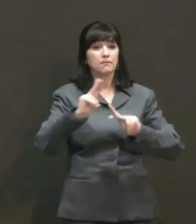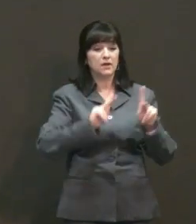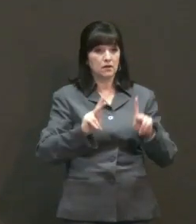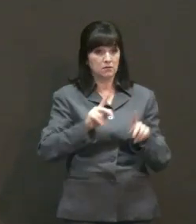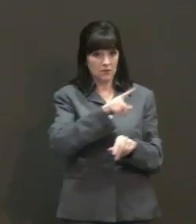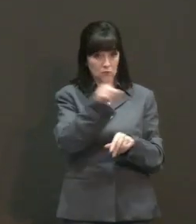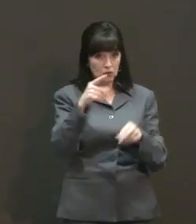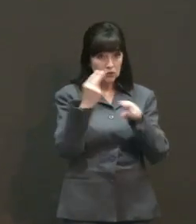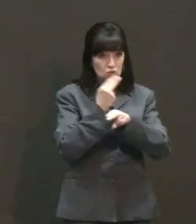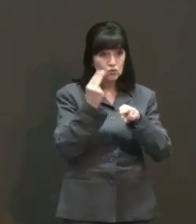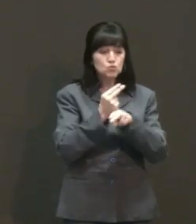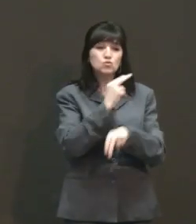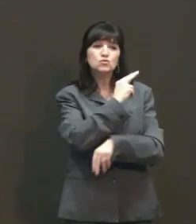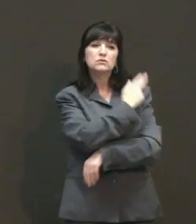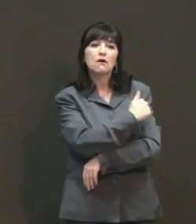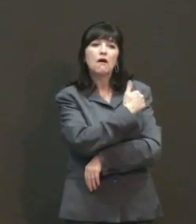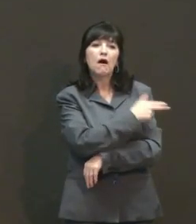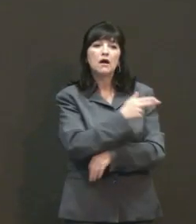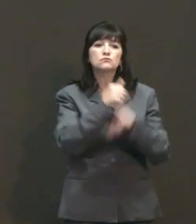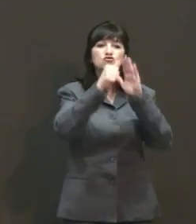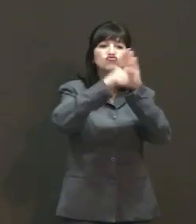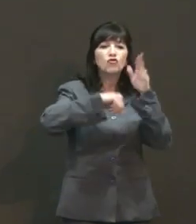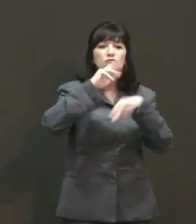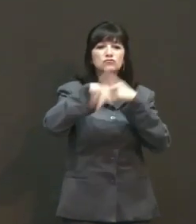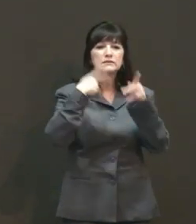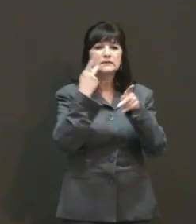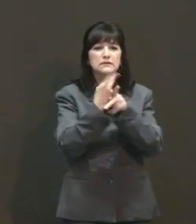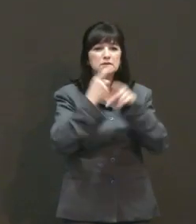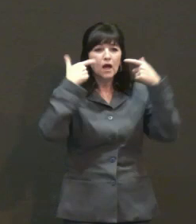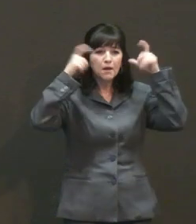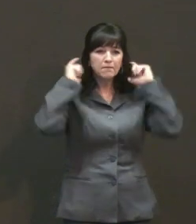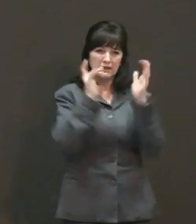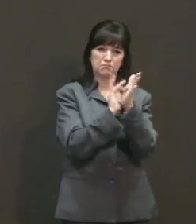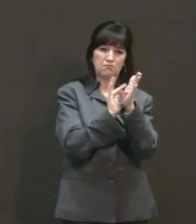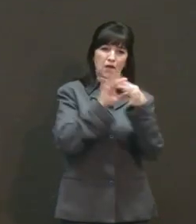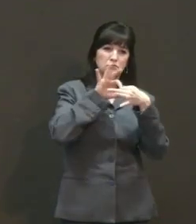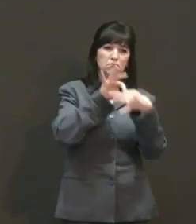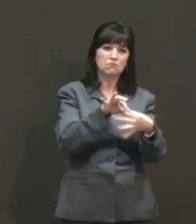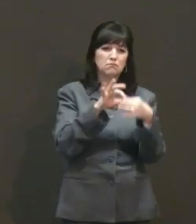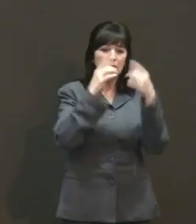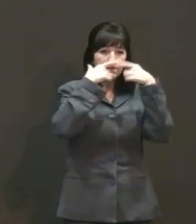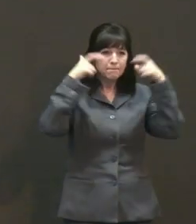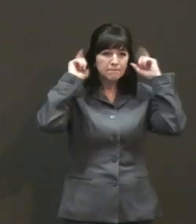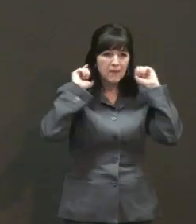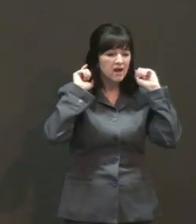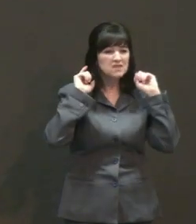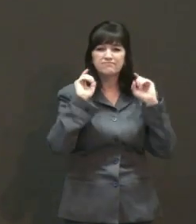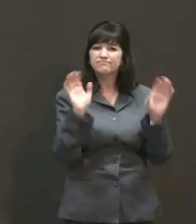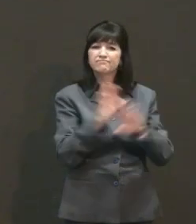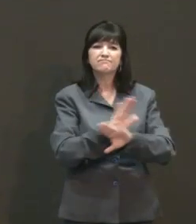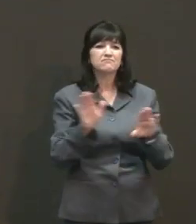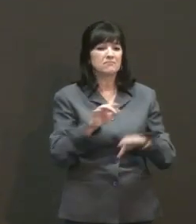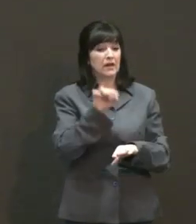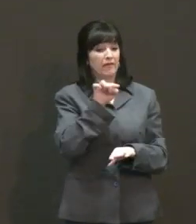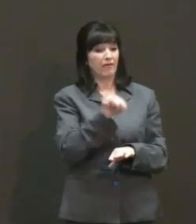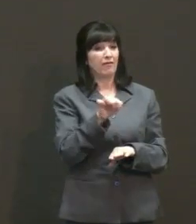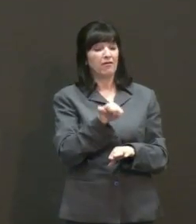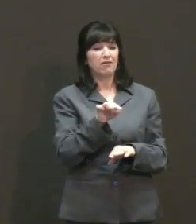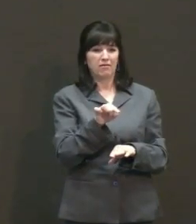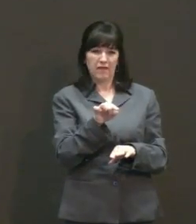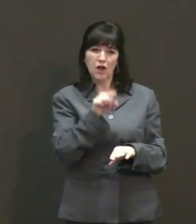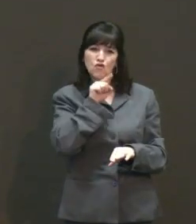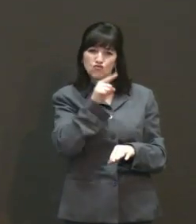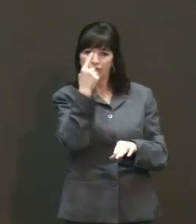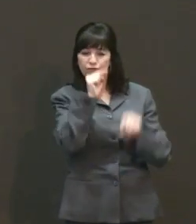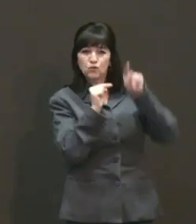surgical masks, as the governor mentioned. Those really need to be reserved for healthcare workers. But there's